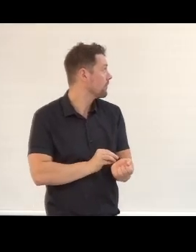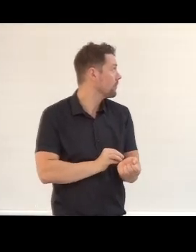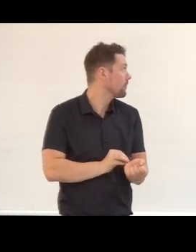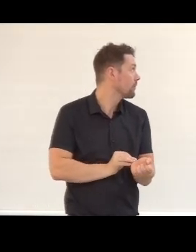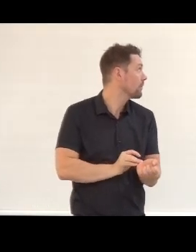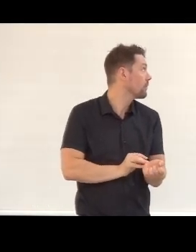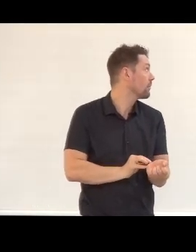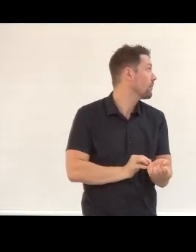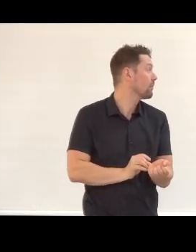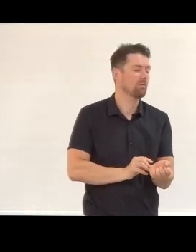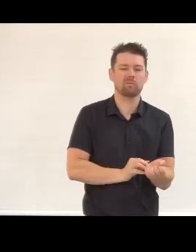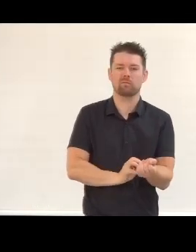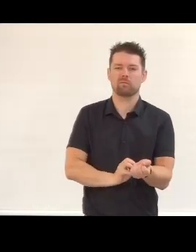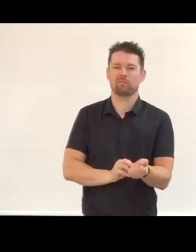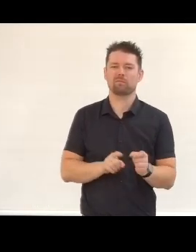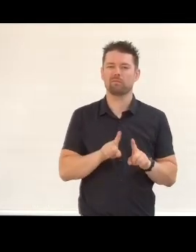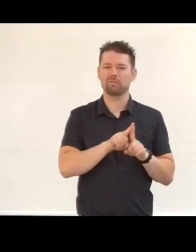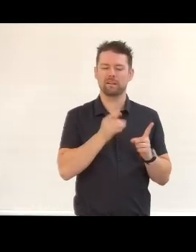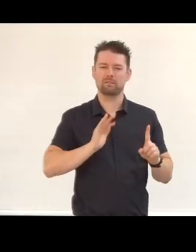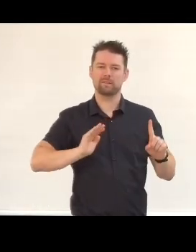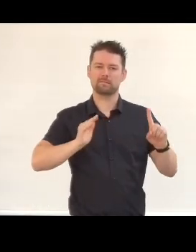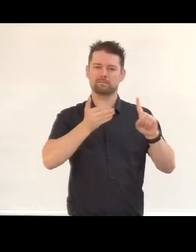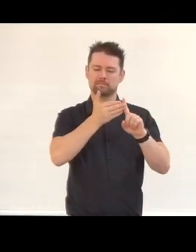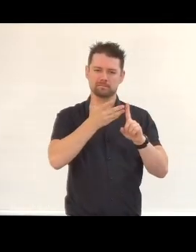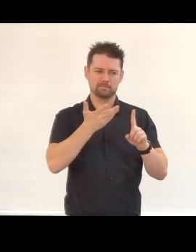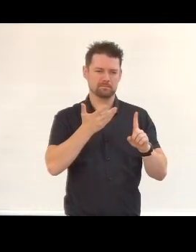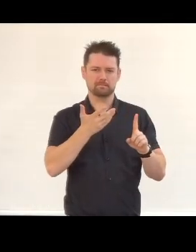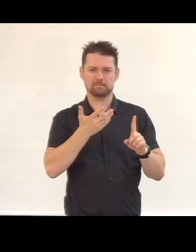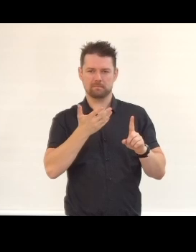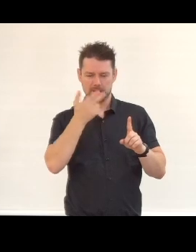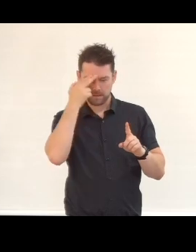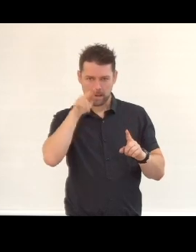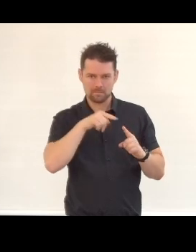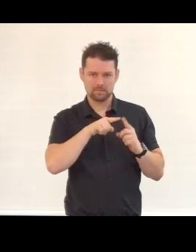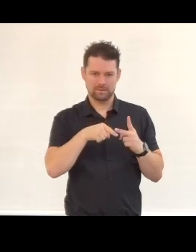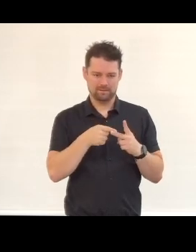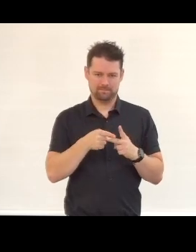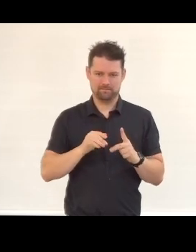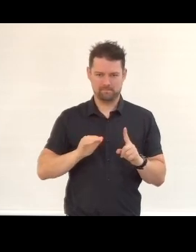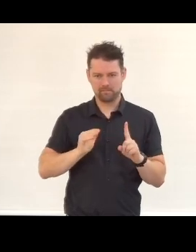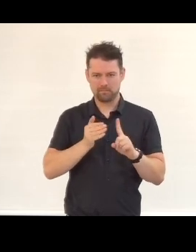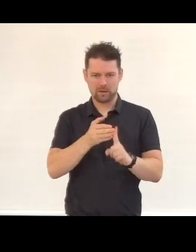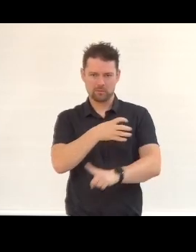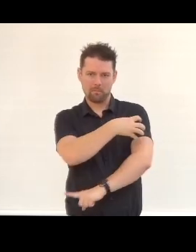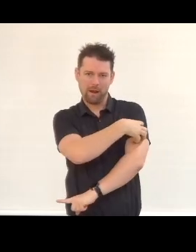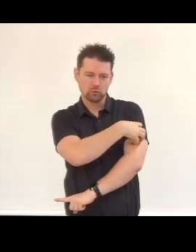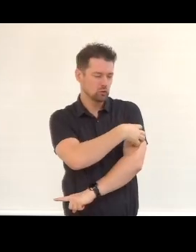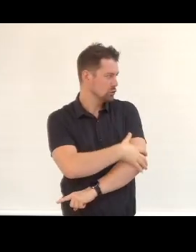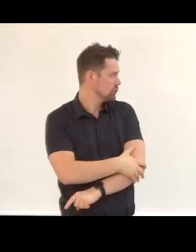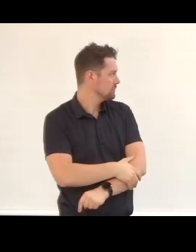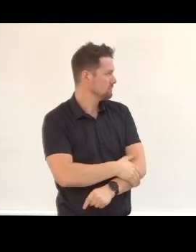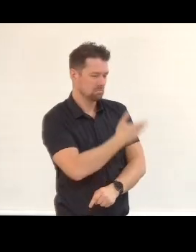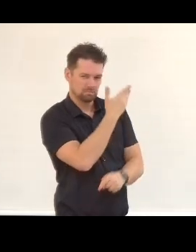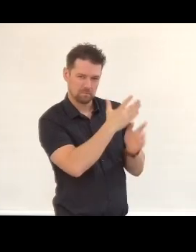mission patches and mission names. So we wanted to honor the Hawaiian culture, so we decided to give them all Hawaiian names. So these are just